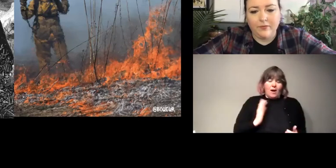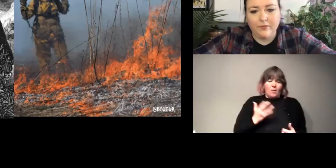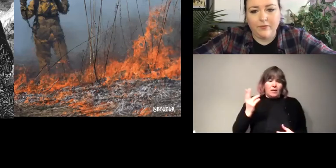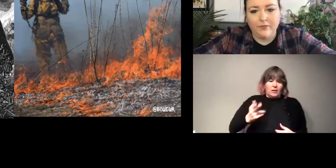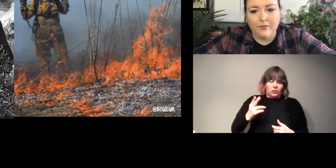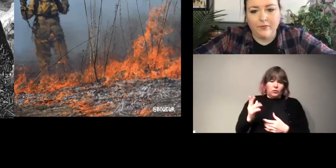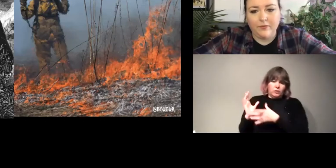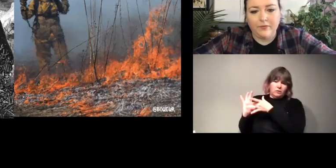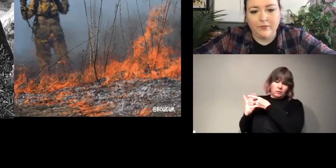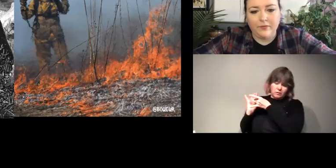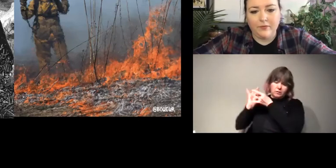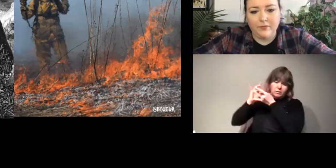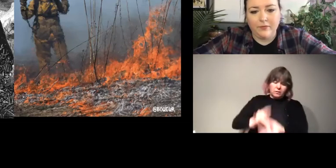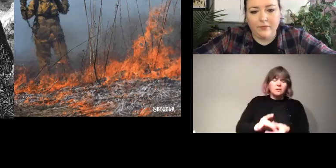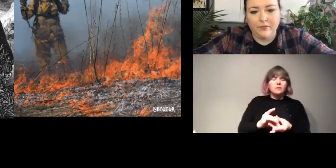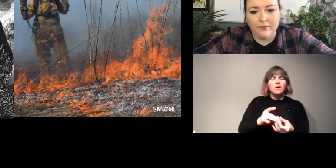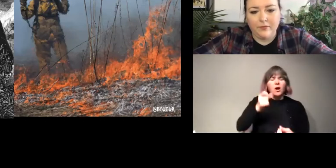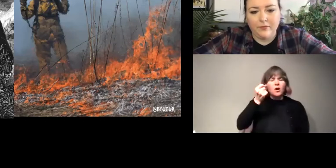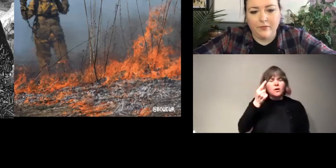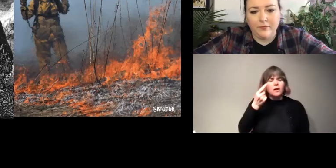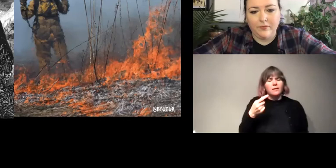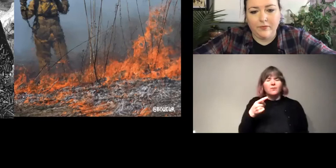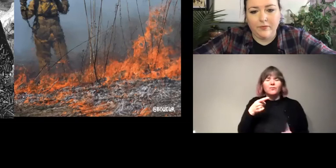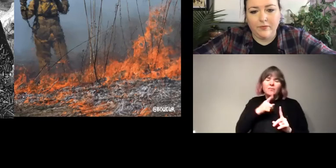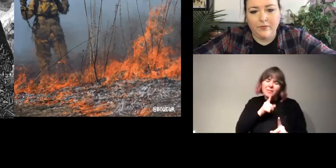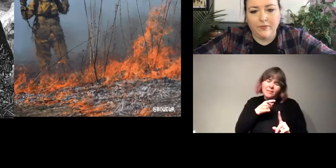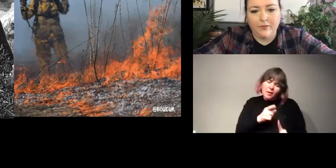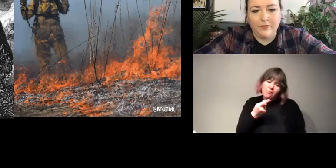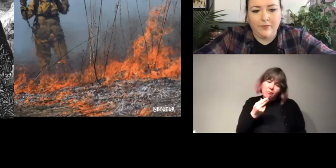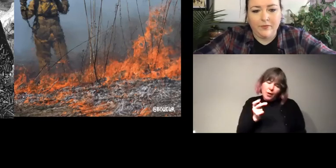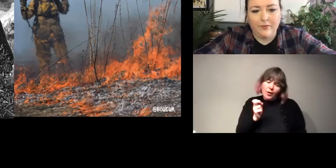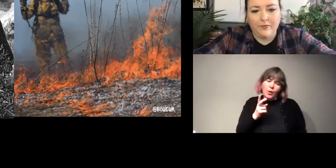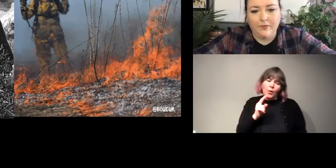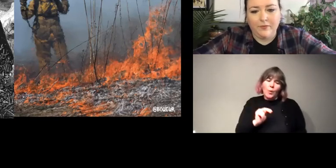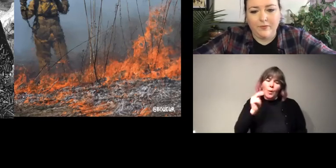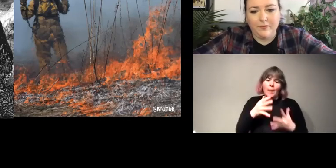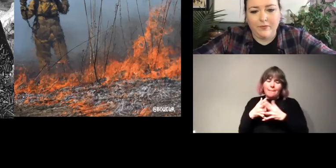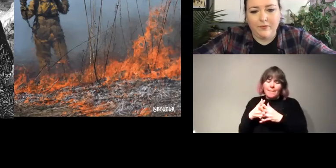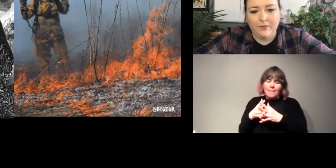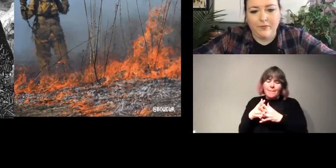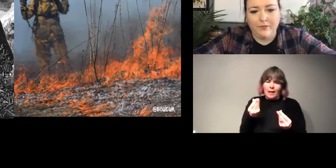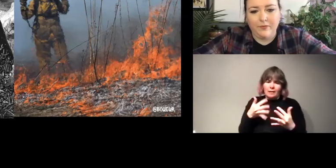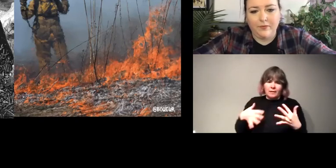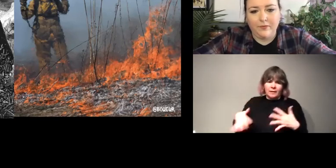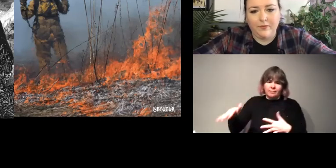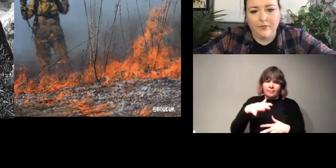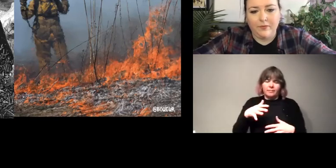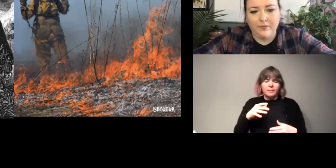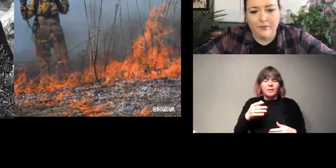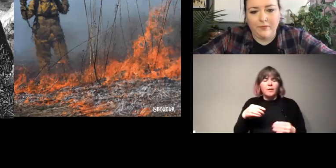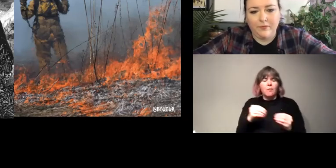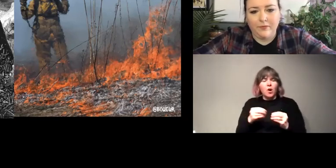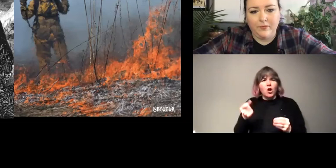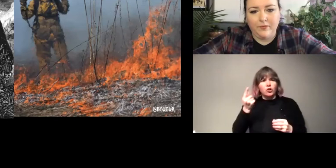we understand, especially in prairie and other North American landscapes, the better we understand how Native people